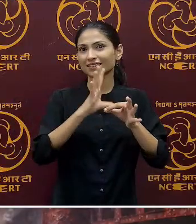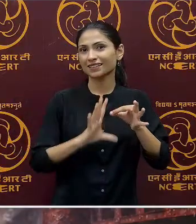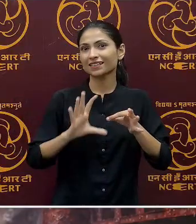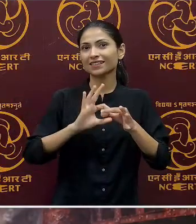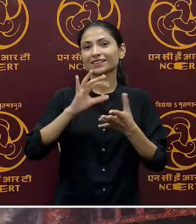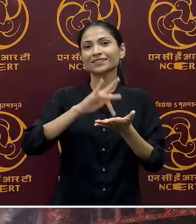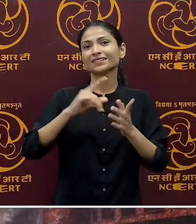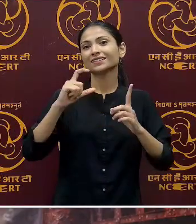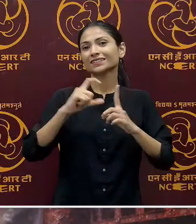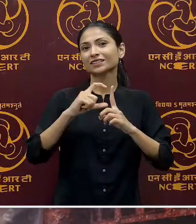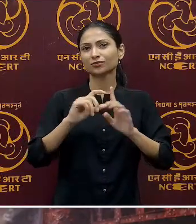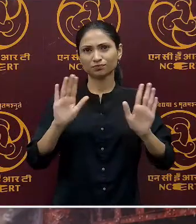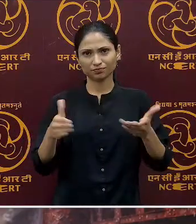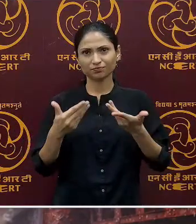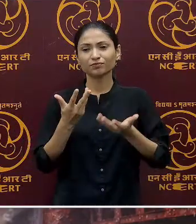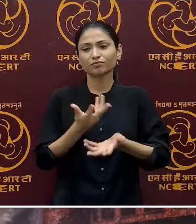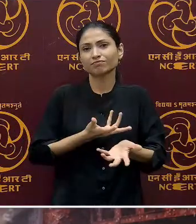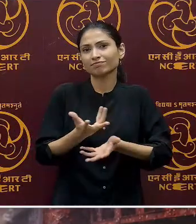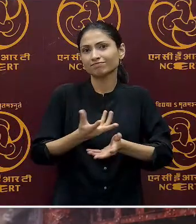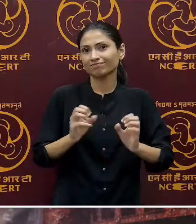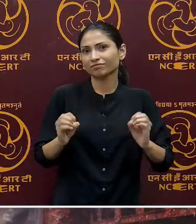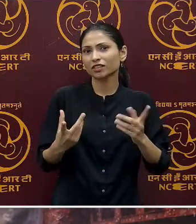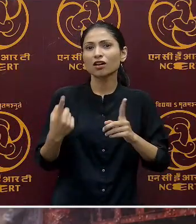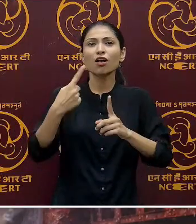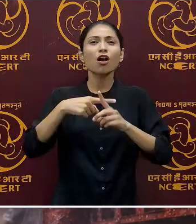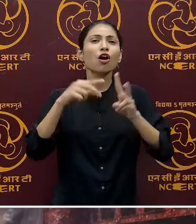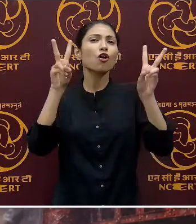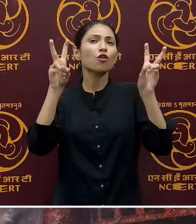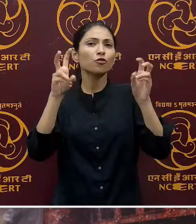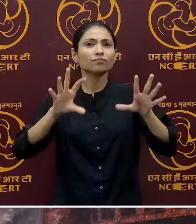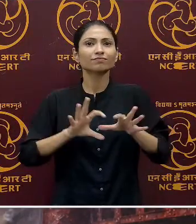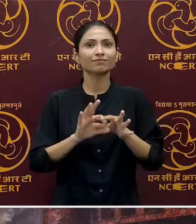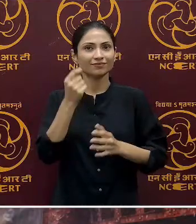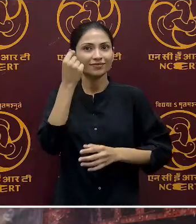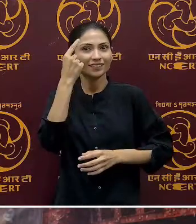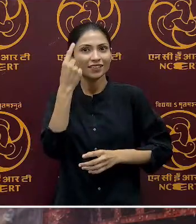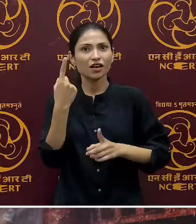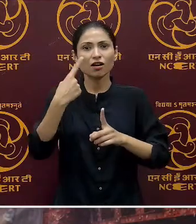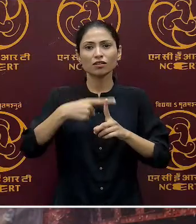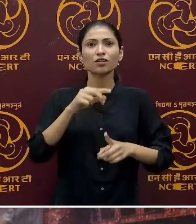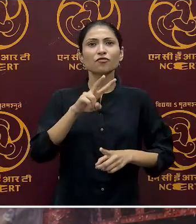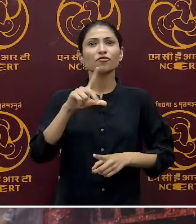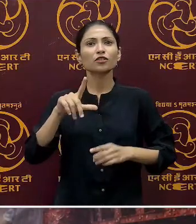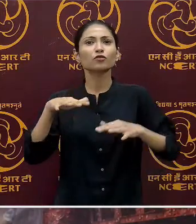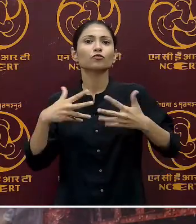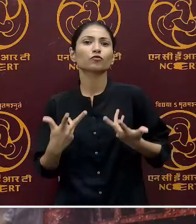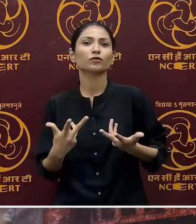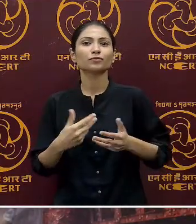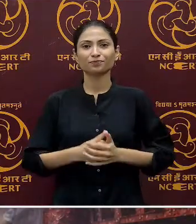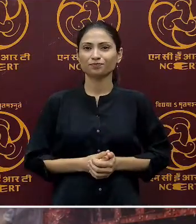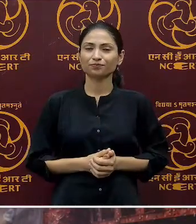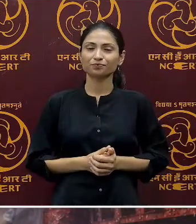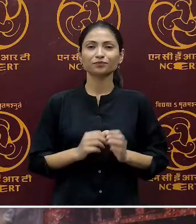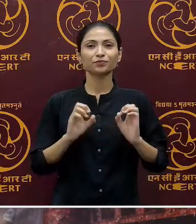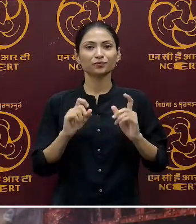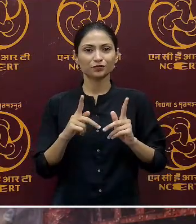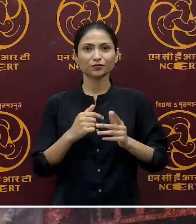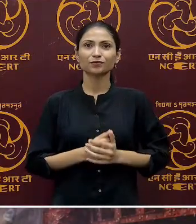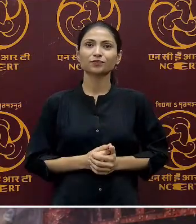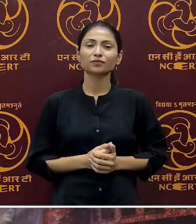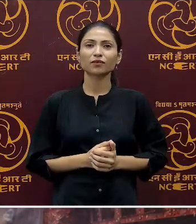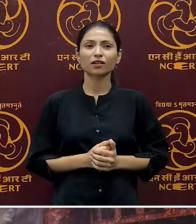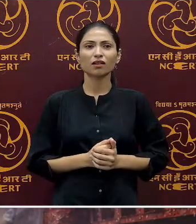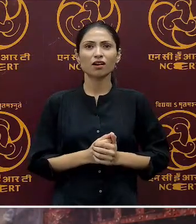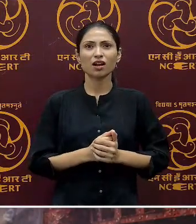and let's understand this topic and virtual labs a little better. So ma'am, we would like to know more from